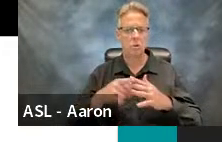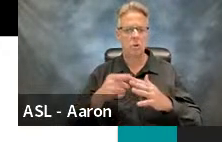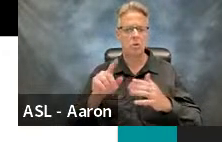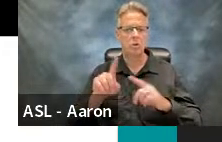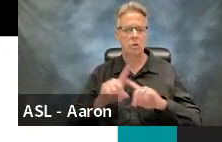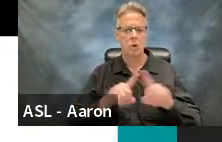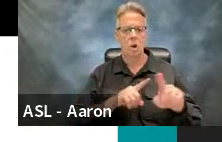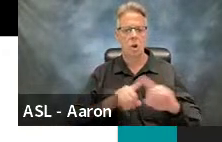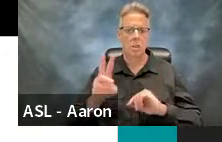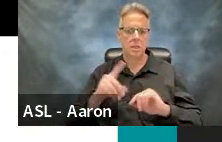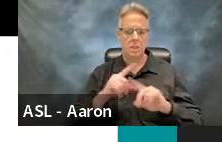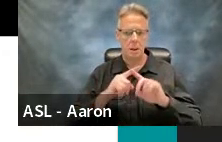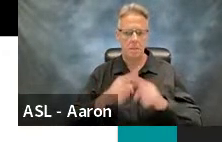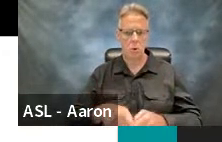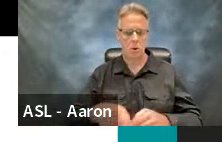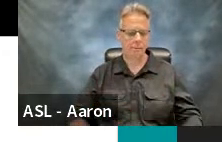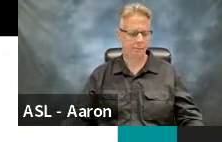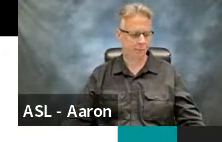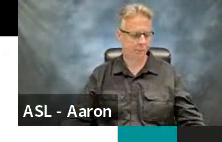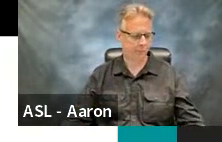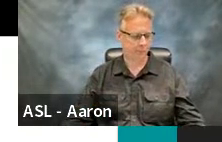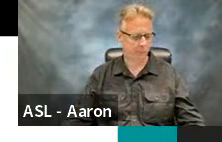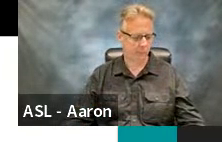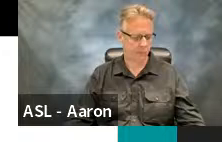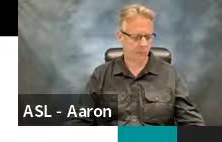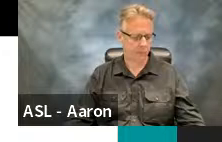unmute yourself. Next slide, please.